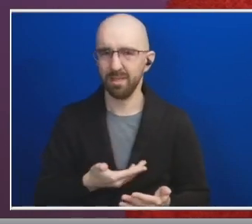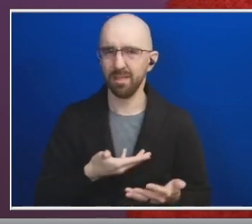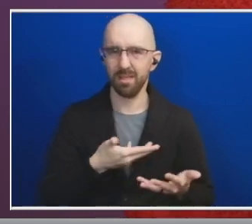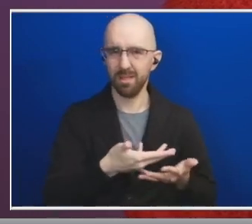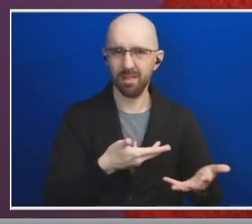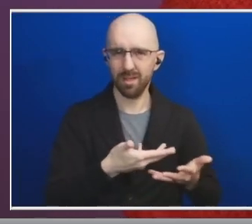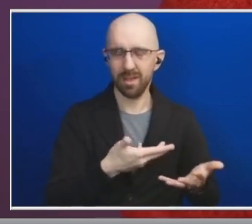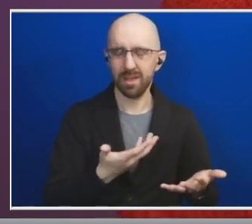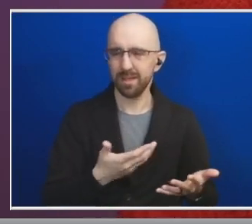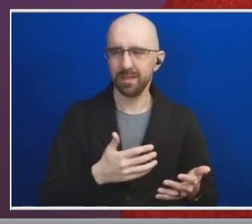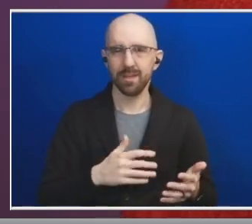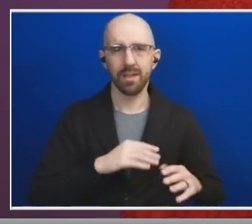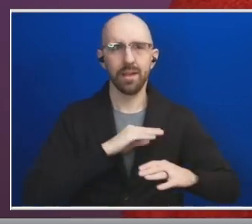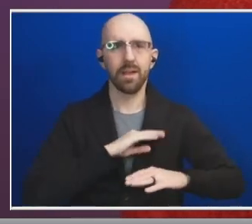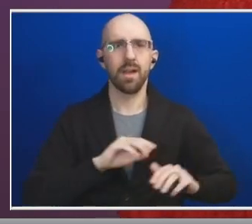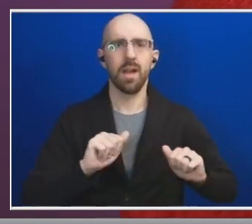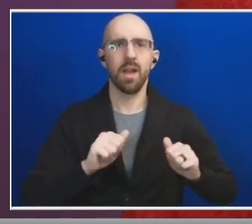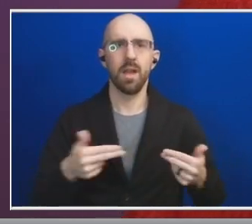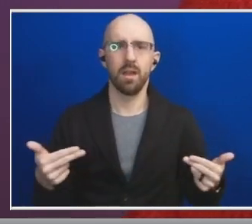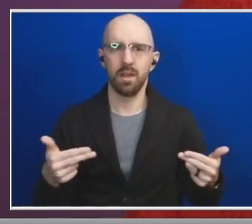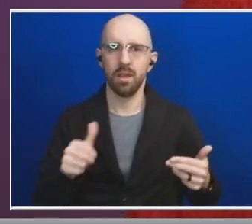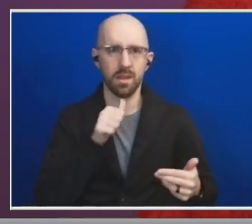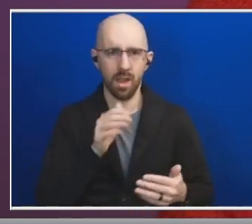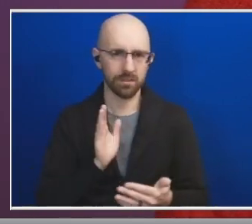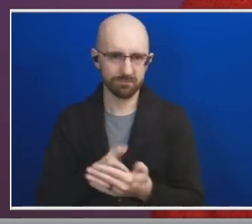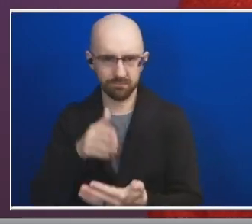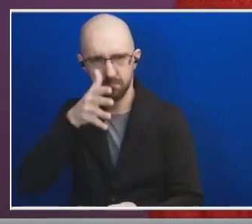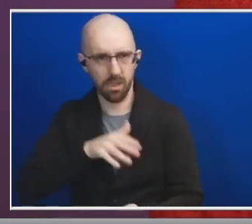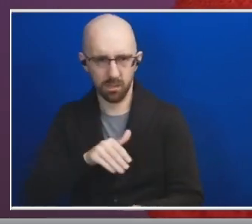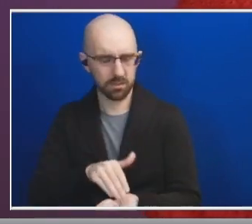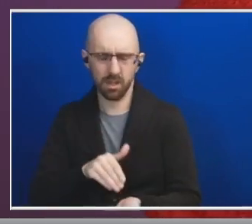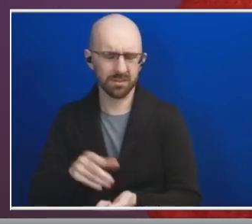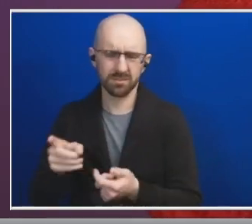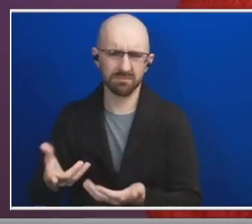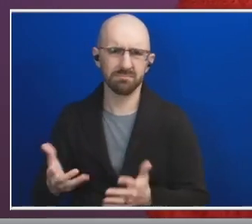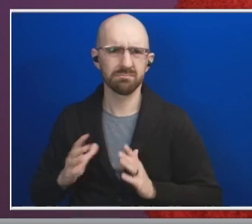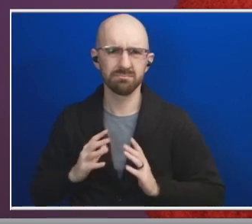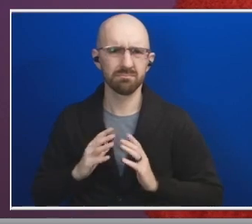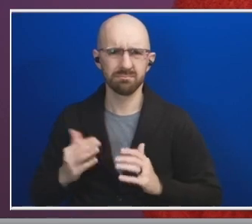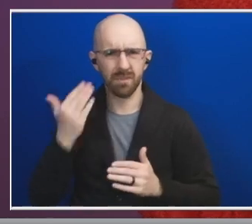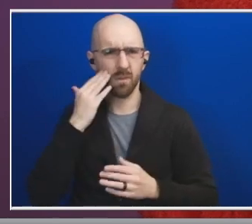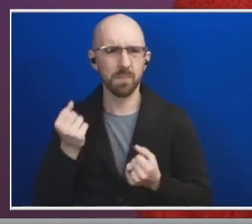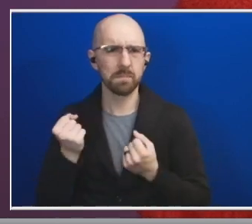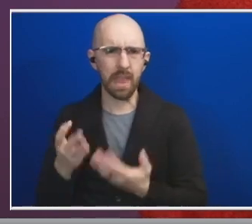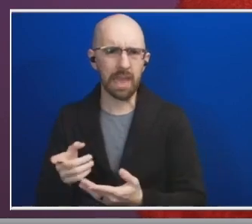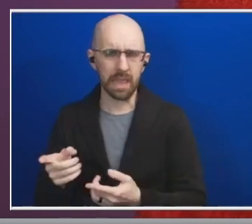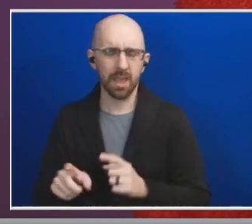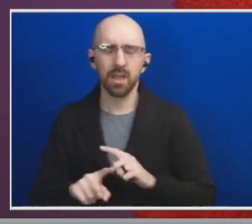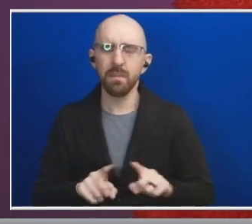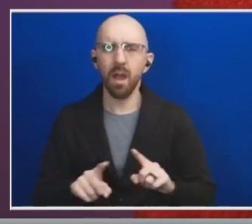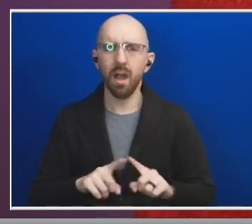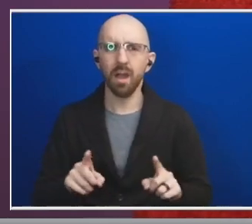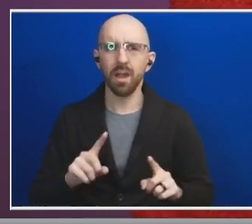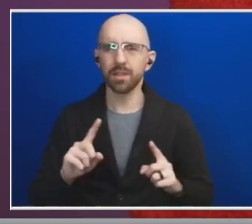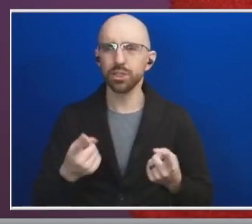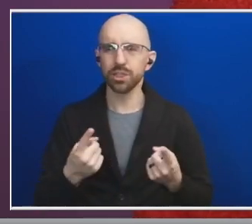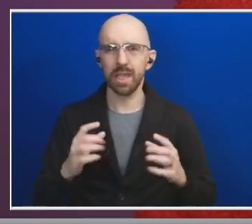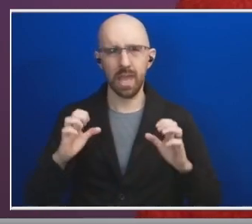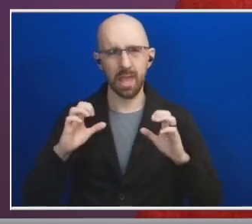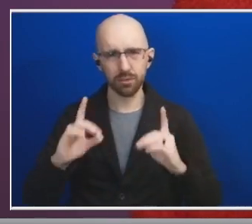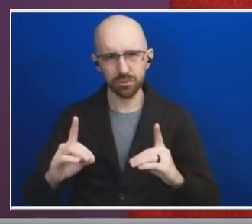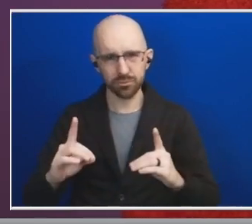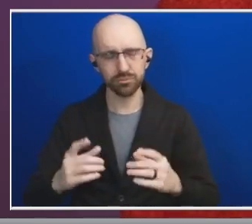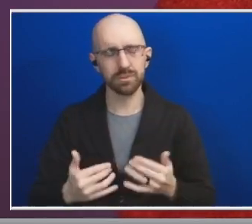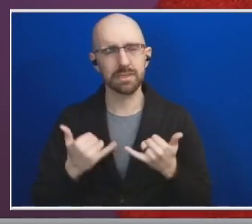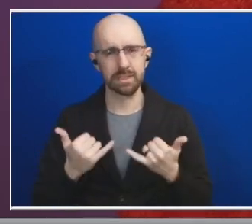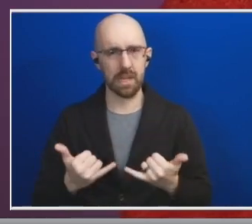ease. Not anything against male doctors, because I know many. Right. But I think it's just the education today, the awareness,